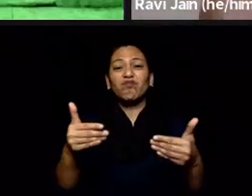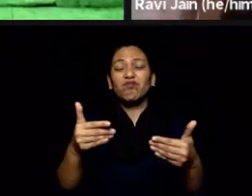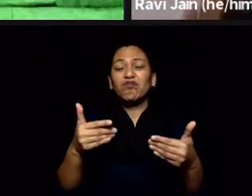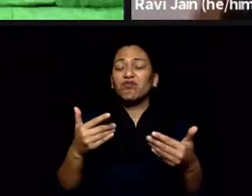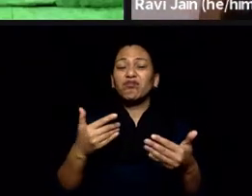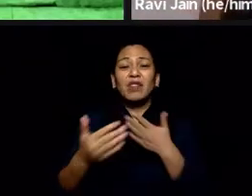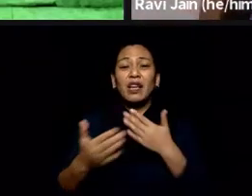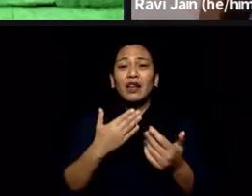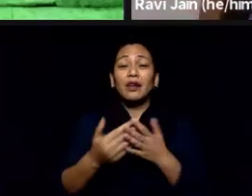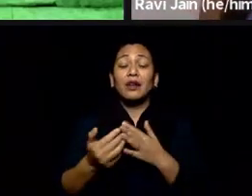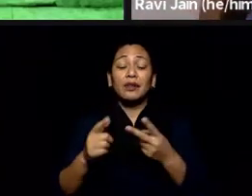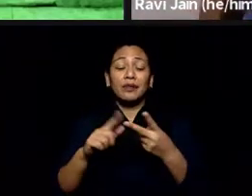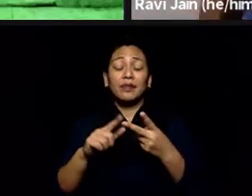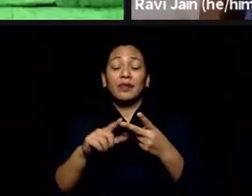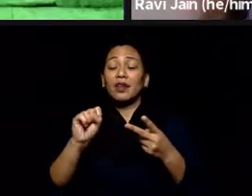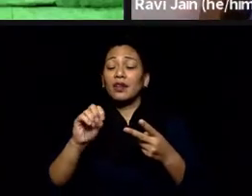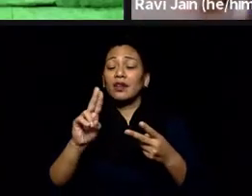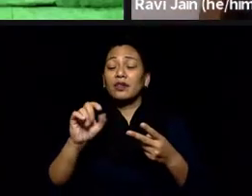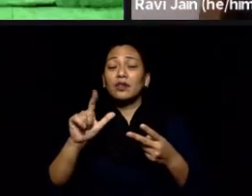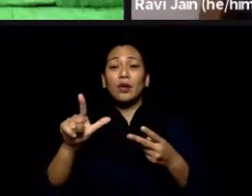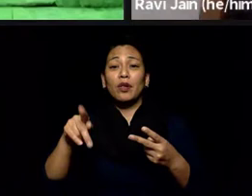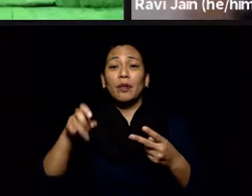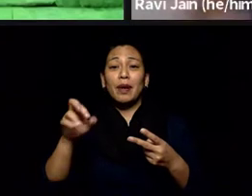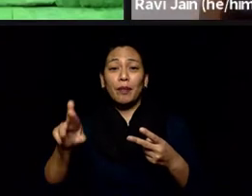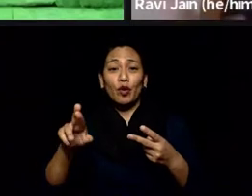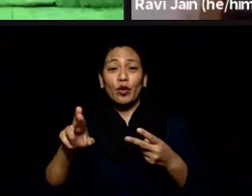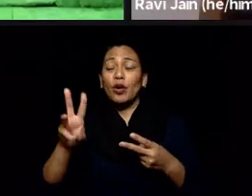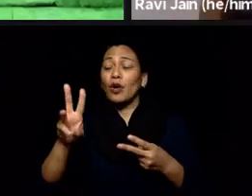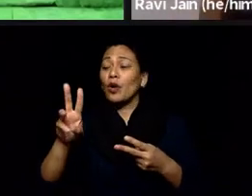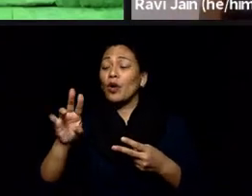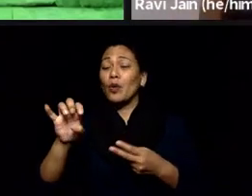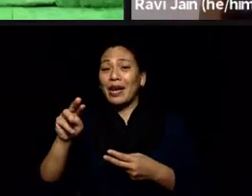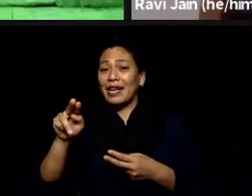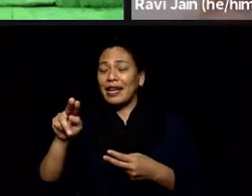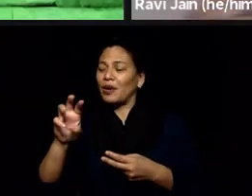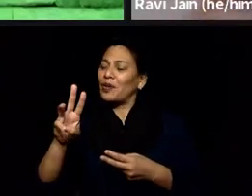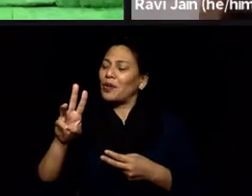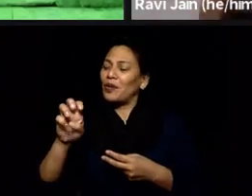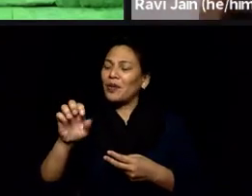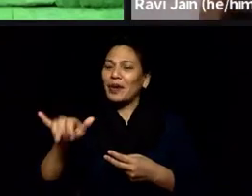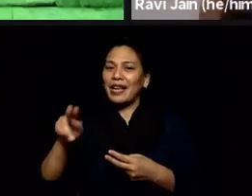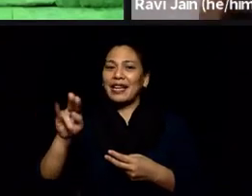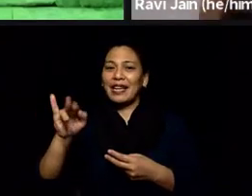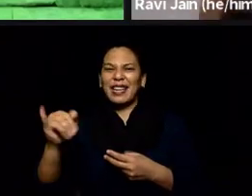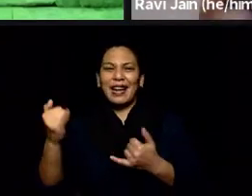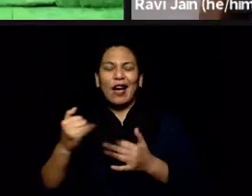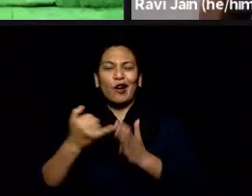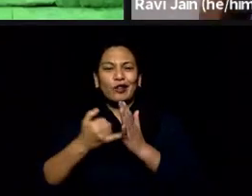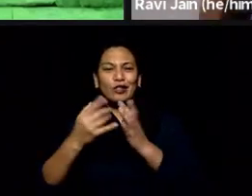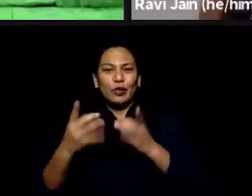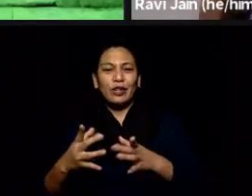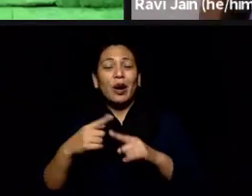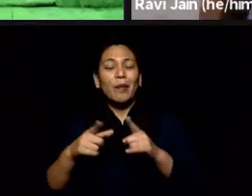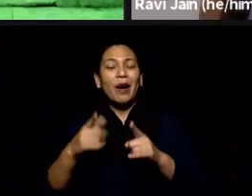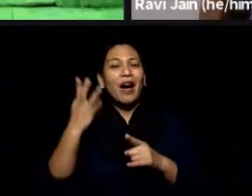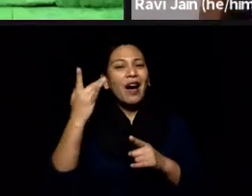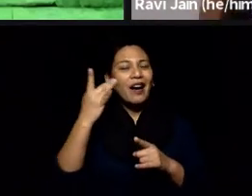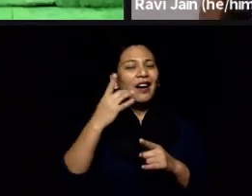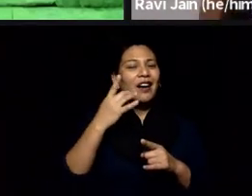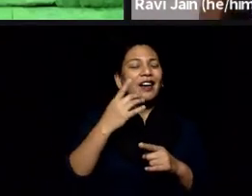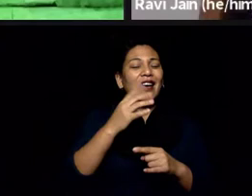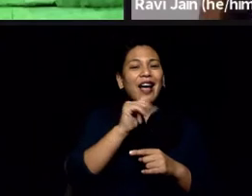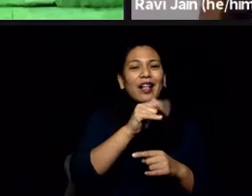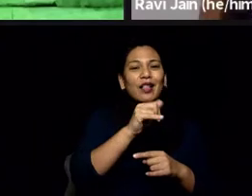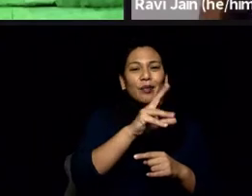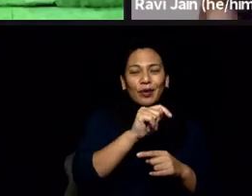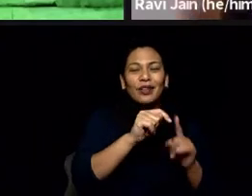job. Wayne is the artistic director of Soul Pepper after Albert was taken out by a group of women in a coordinated effort to call him out